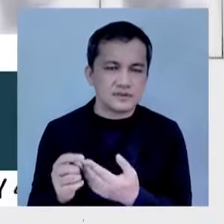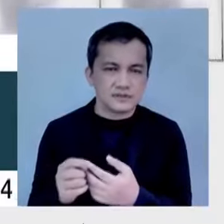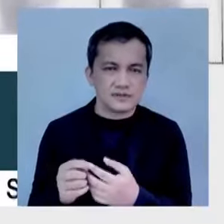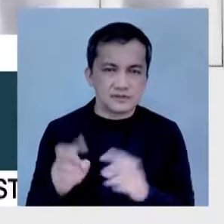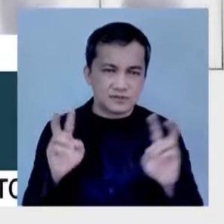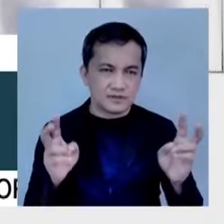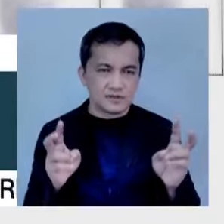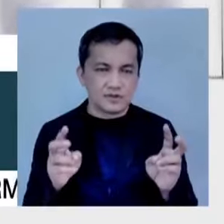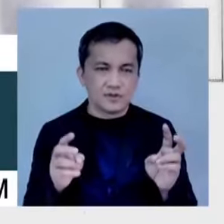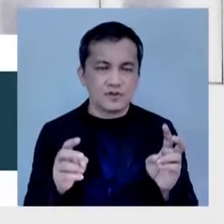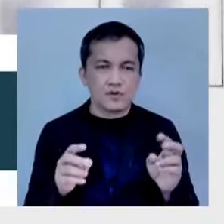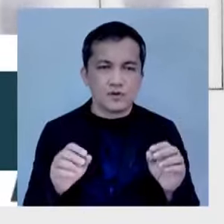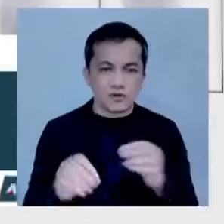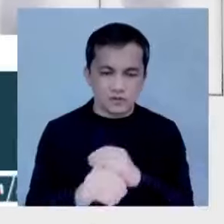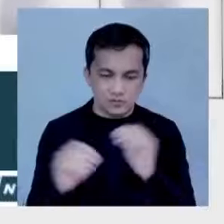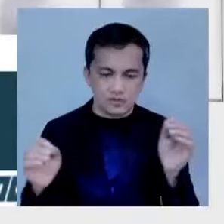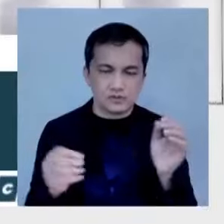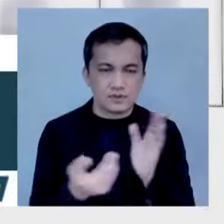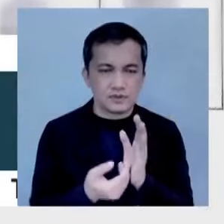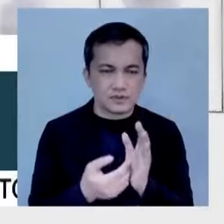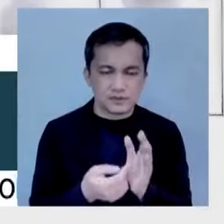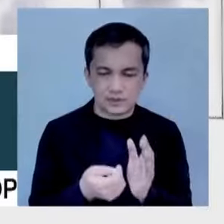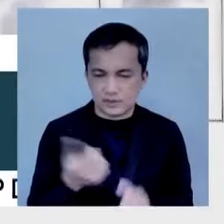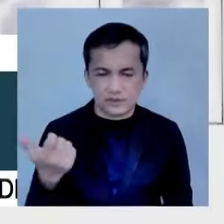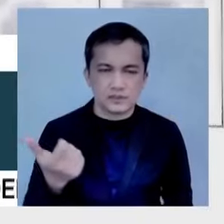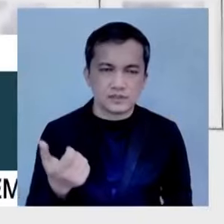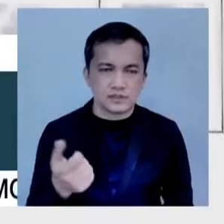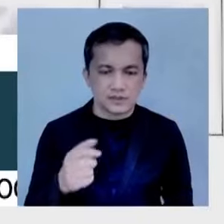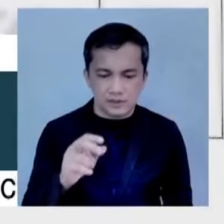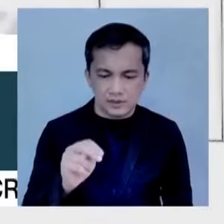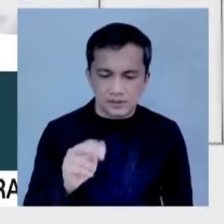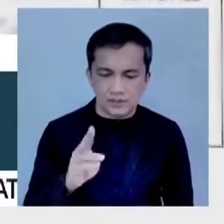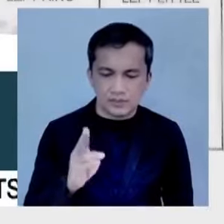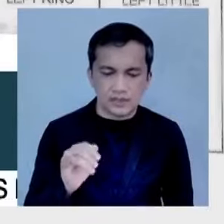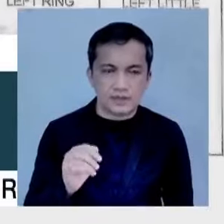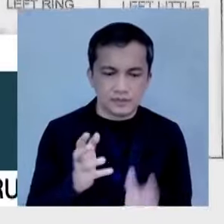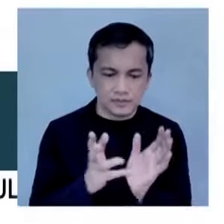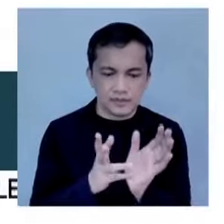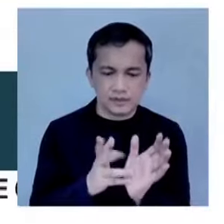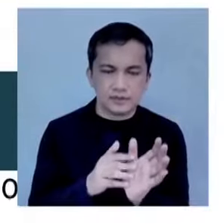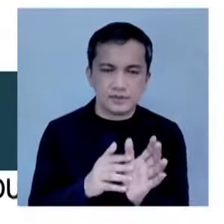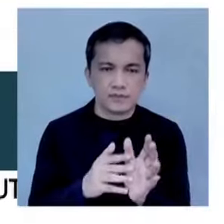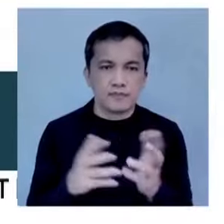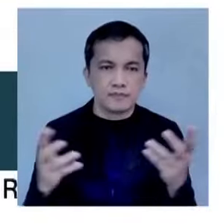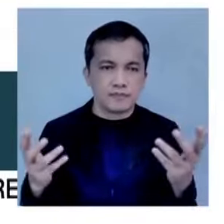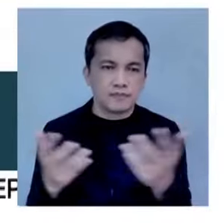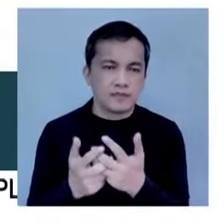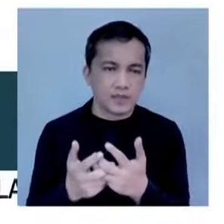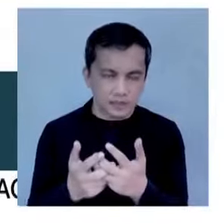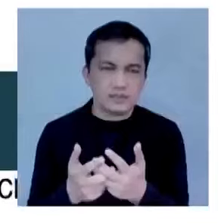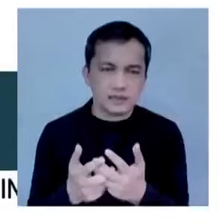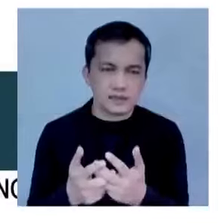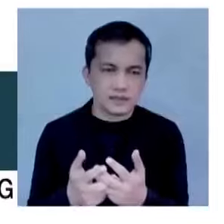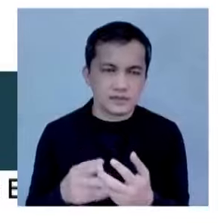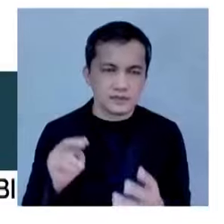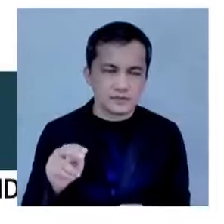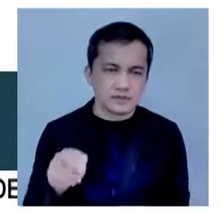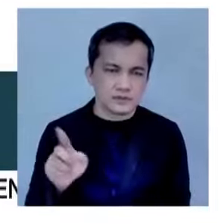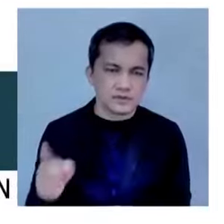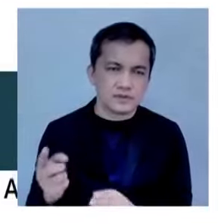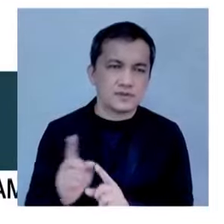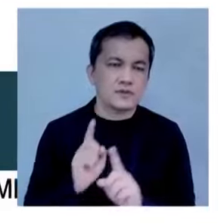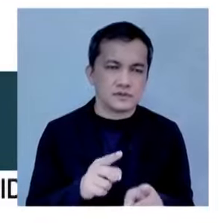incontrovertible evidence para siya itanggalin, no? Yung galing sa NBI fingerprint matching, kailangan na talaga niyang sumipot